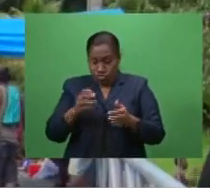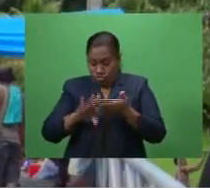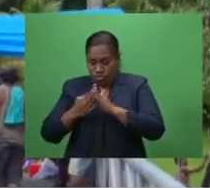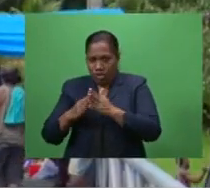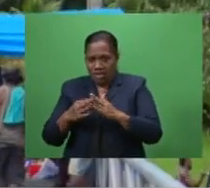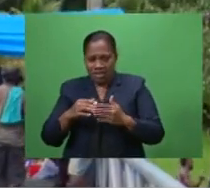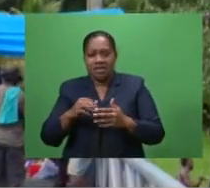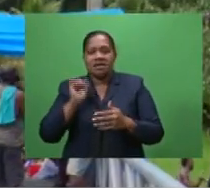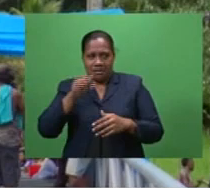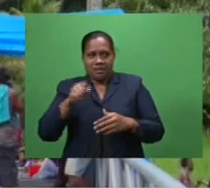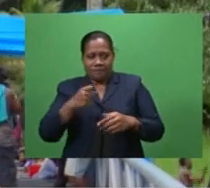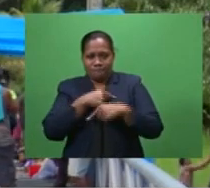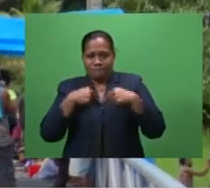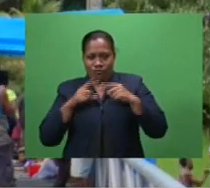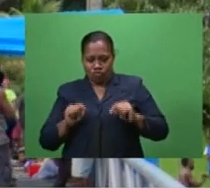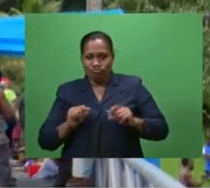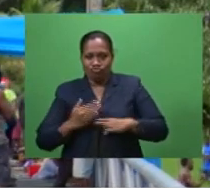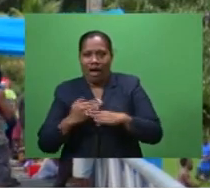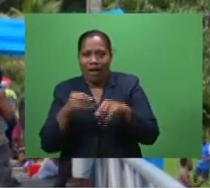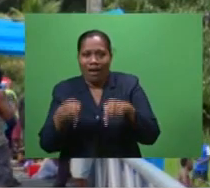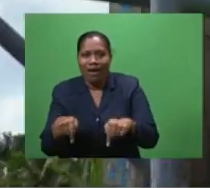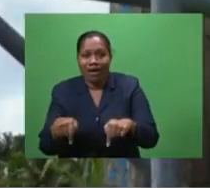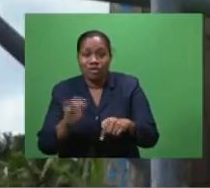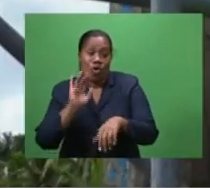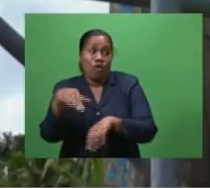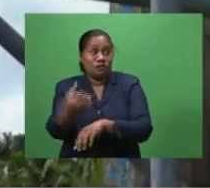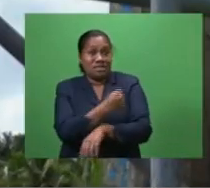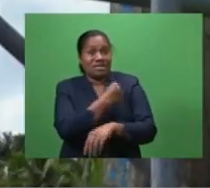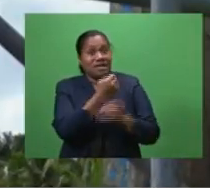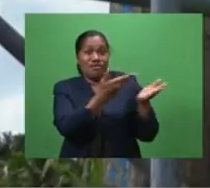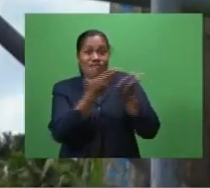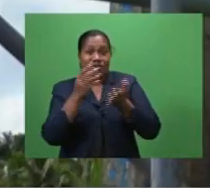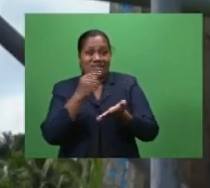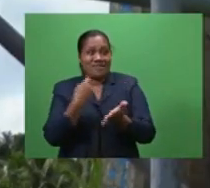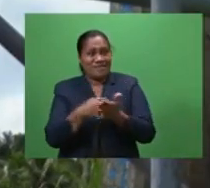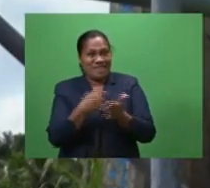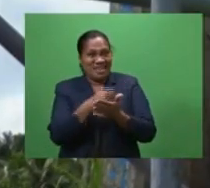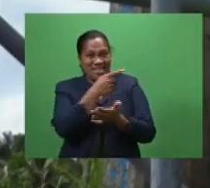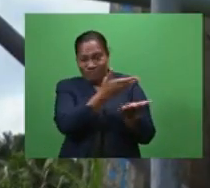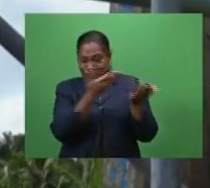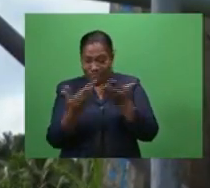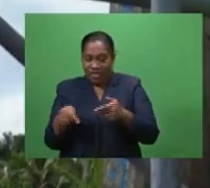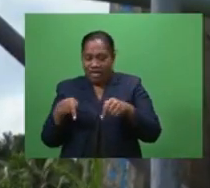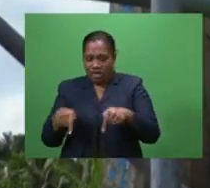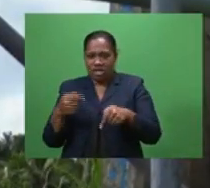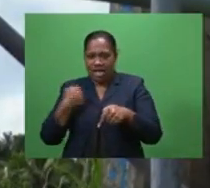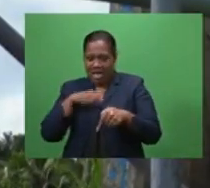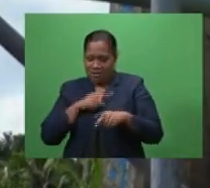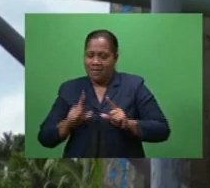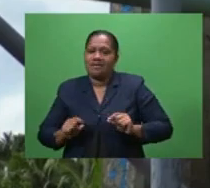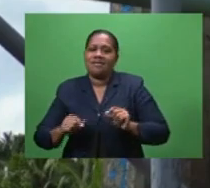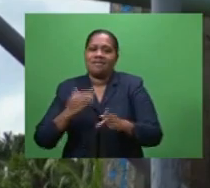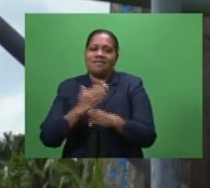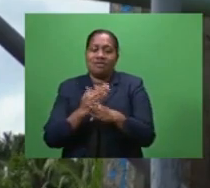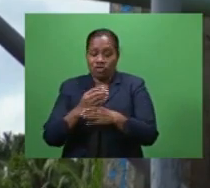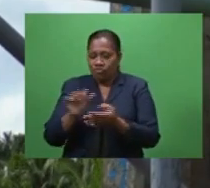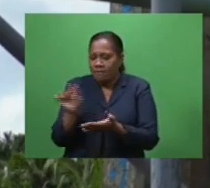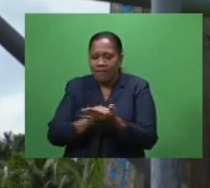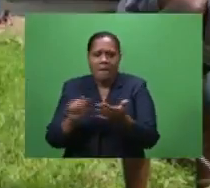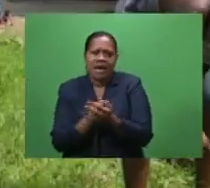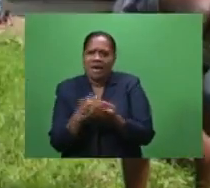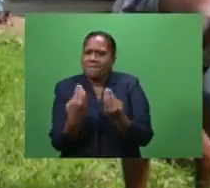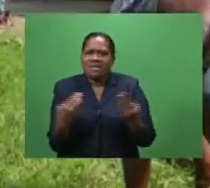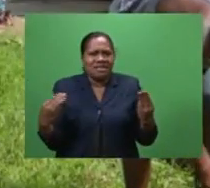funds sent from our relatives in overseas, and that is what we are using at the moment to buy all these materials and to cater